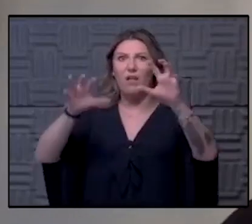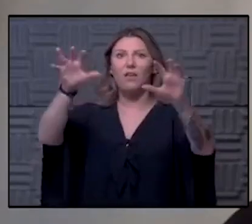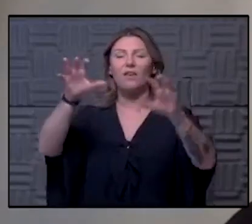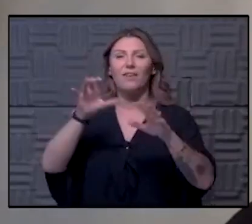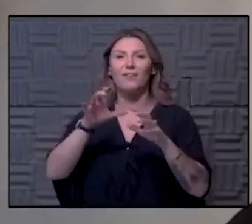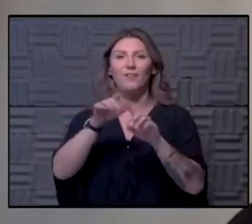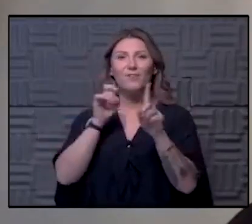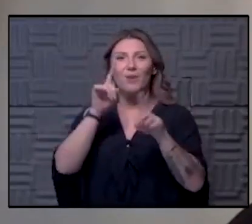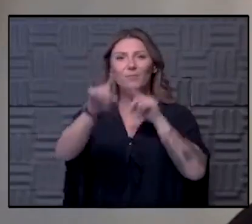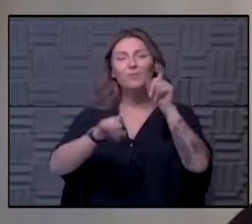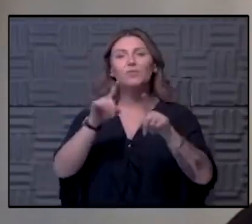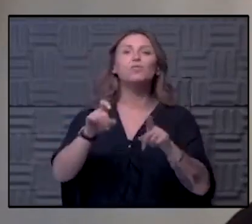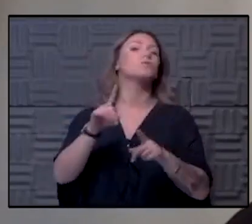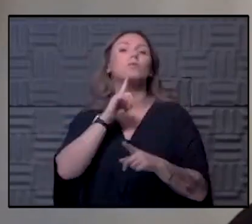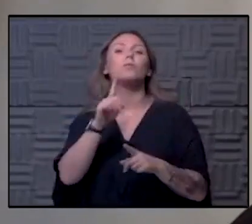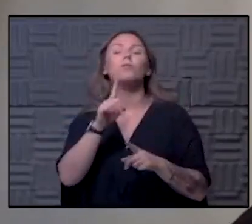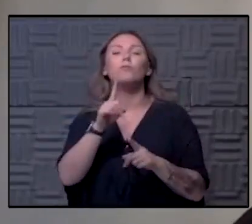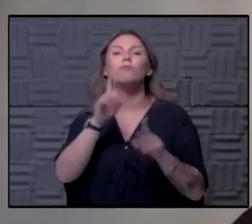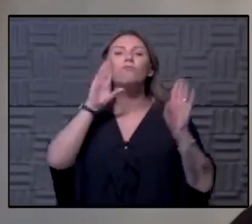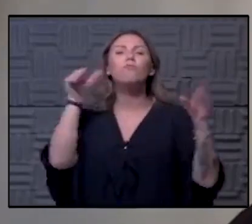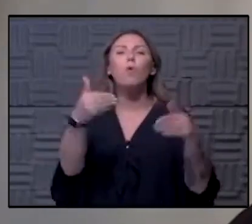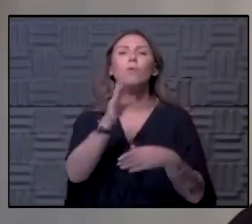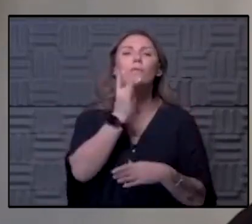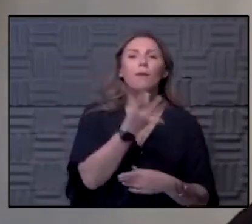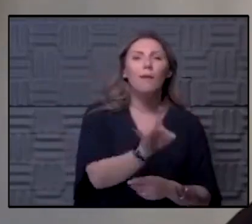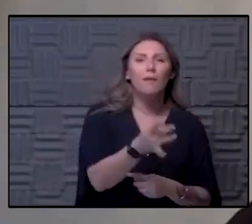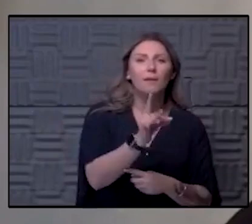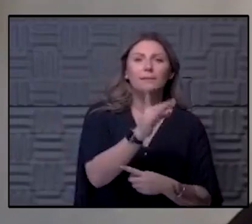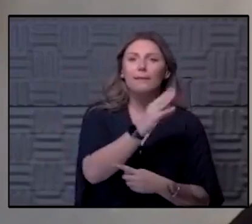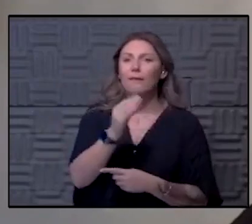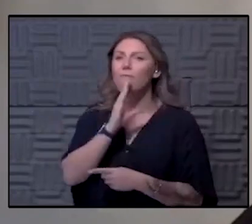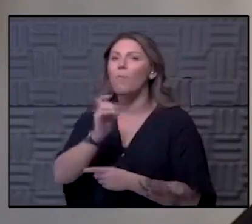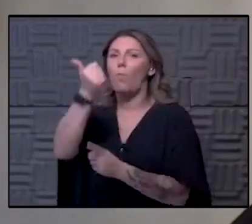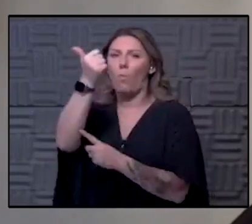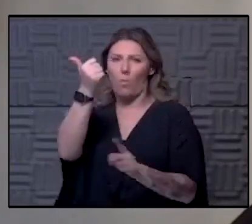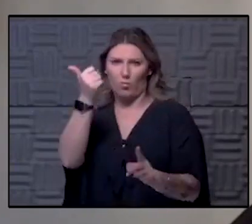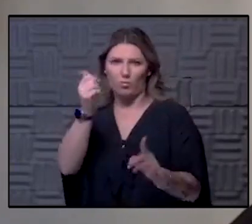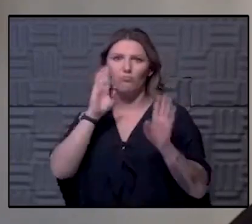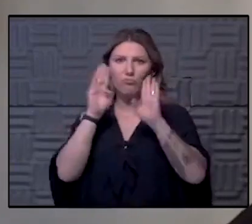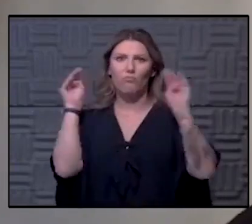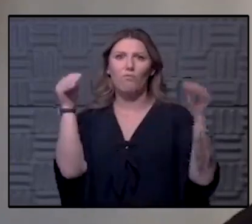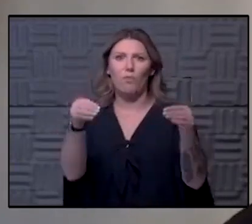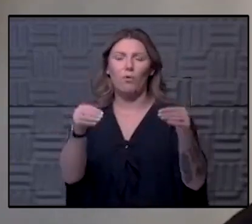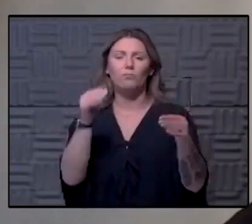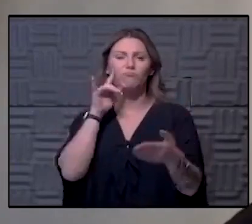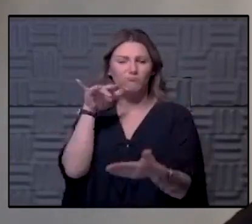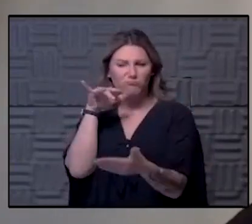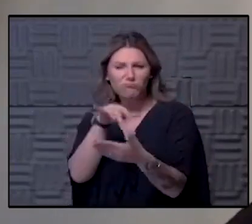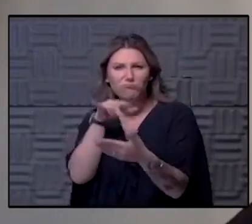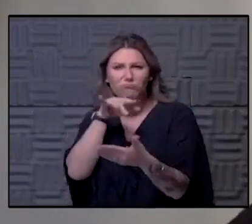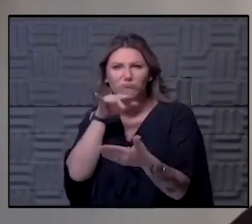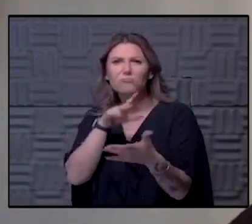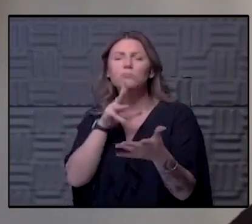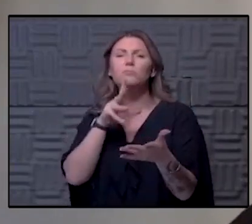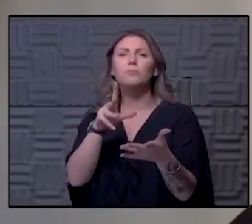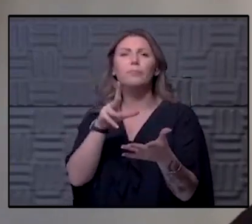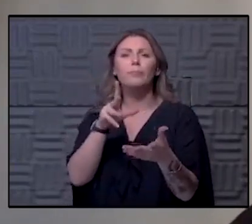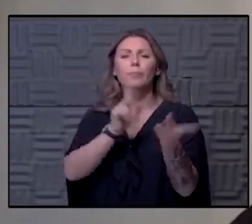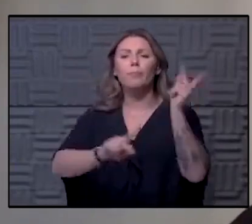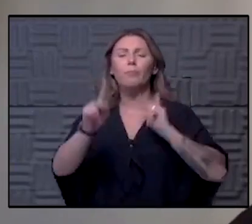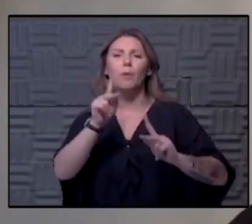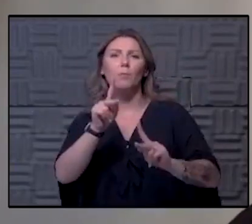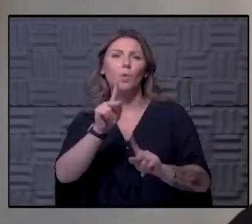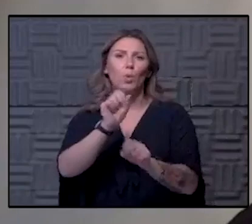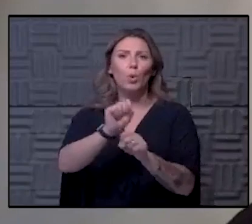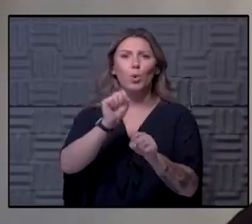was geared towards folks 18 years of age and older, looking at folks that are working on the front